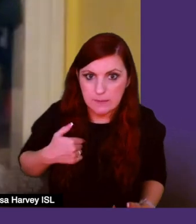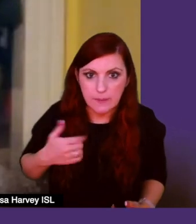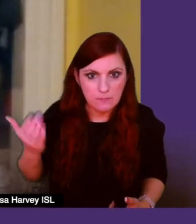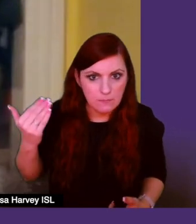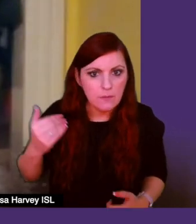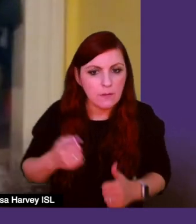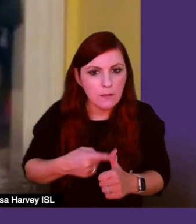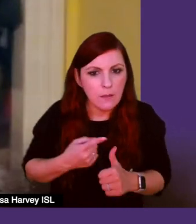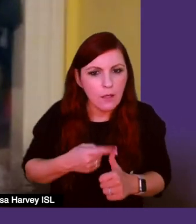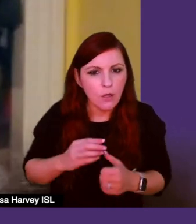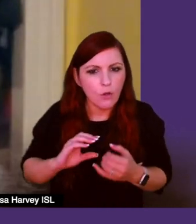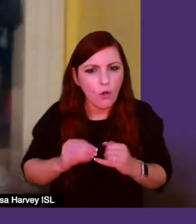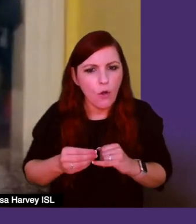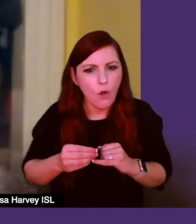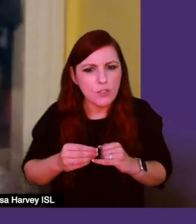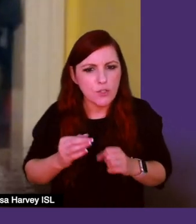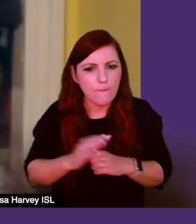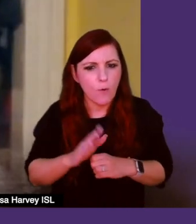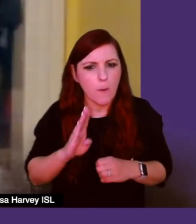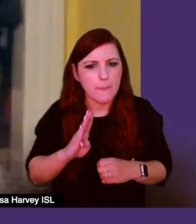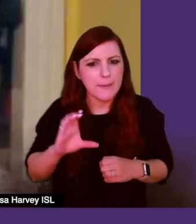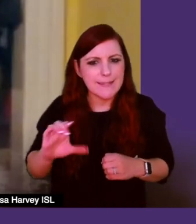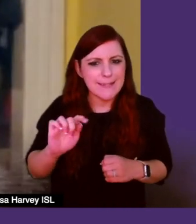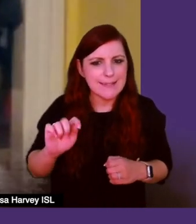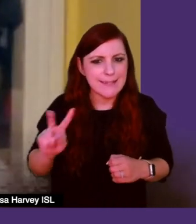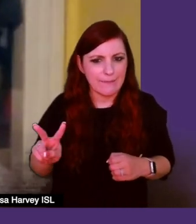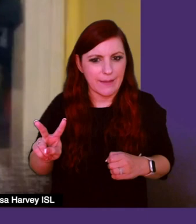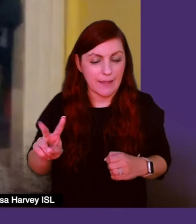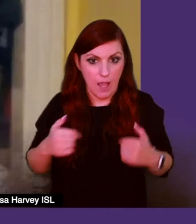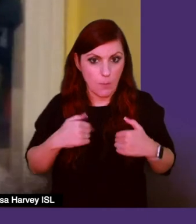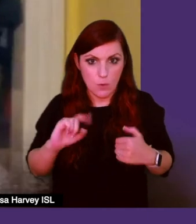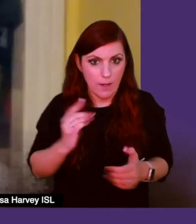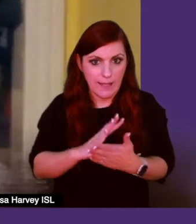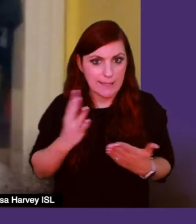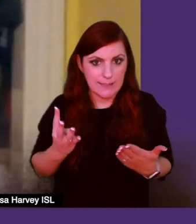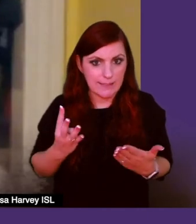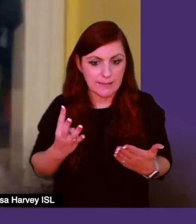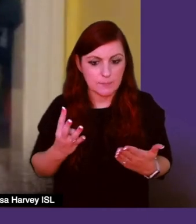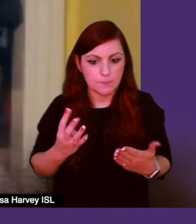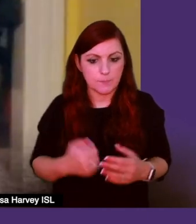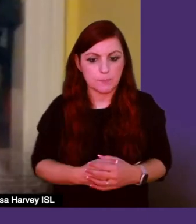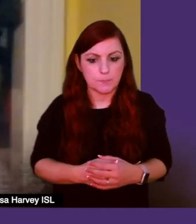to audition for BBC TV. I was 19.